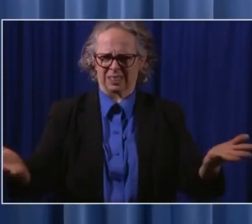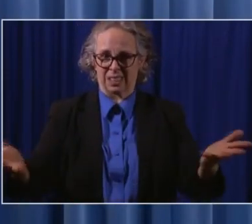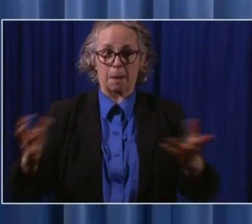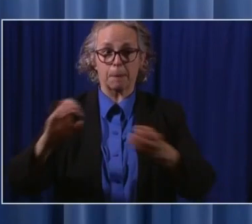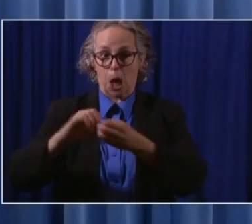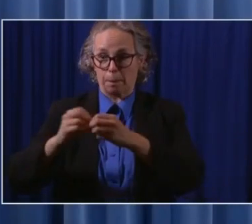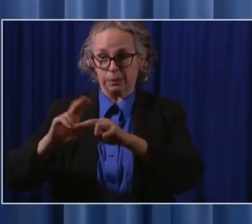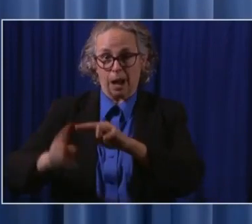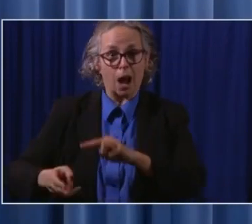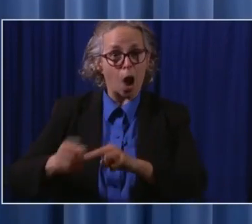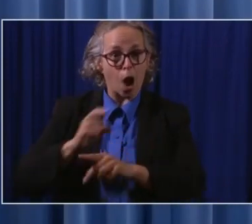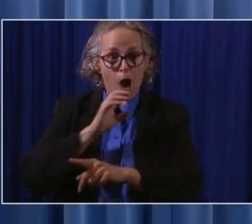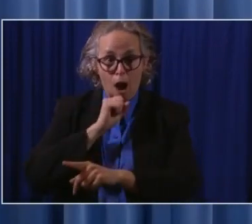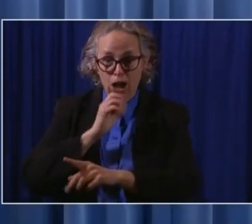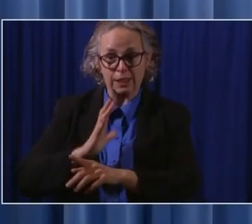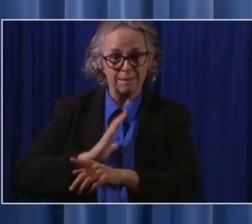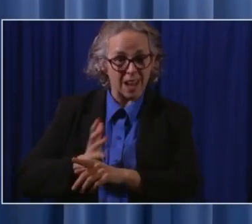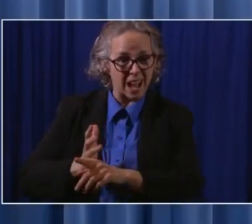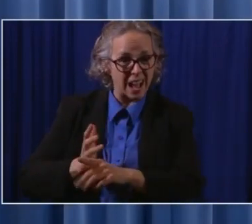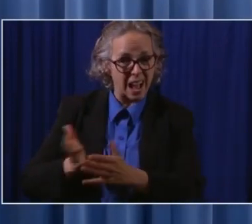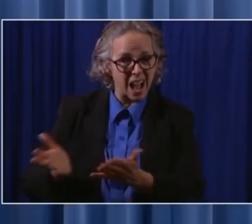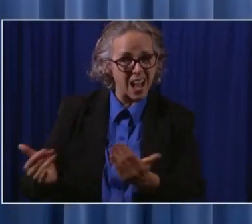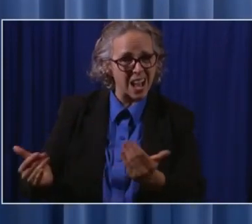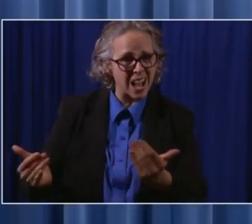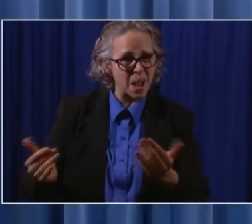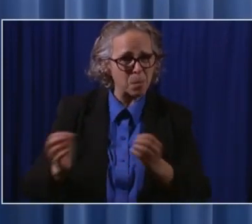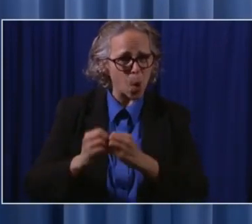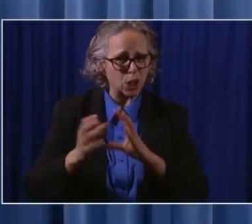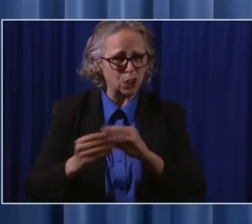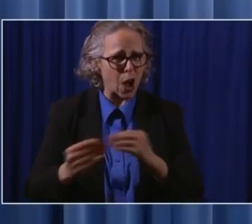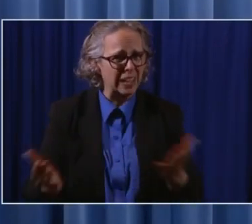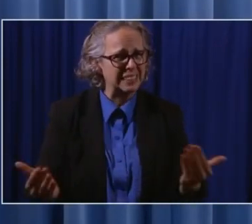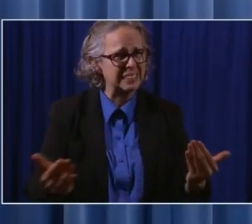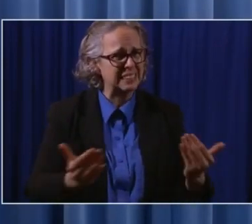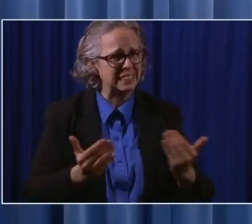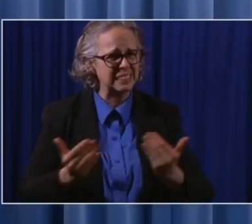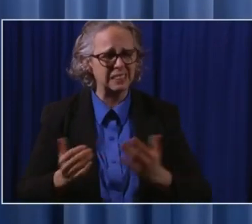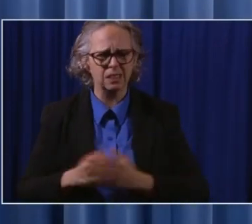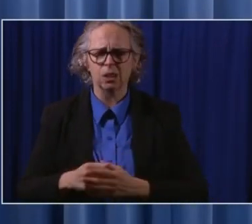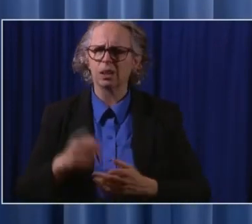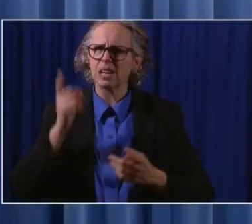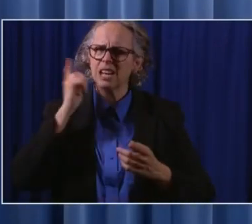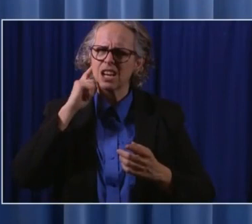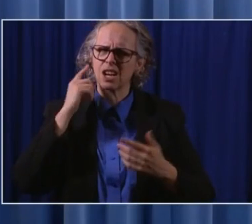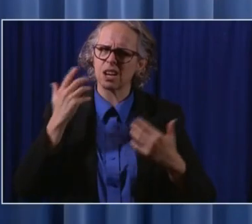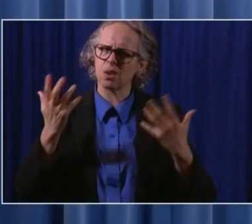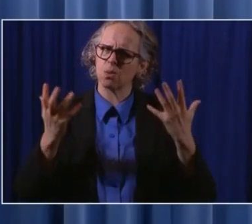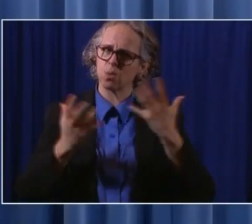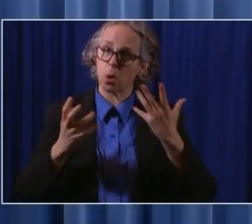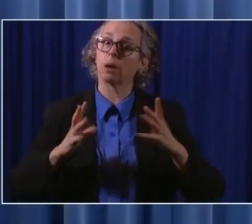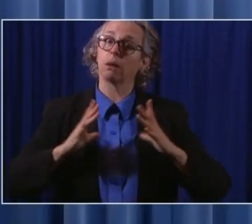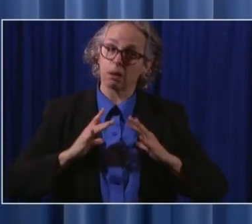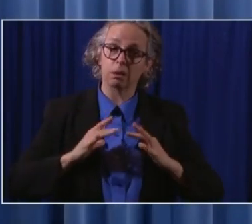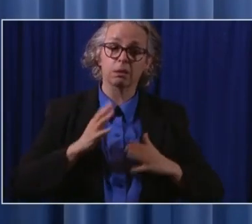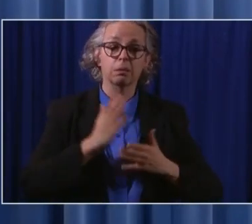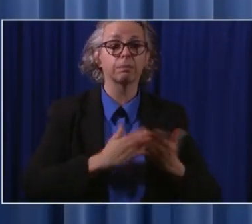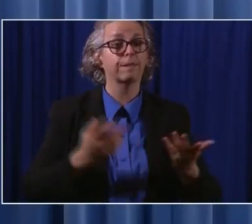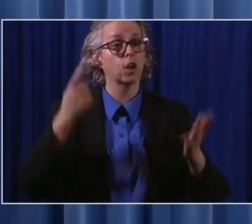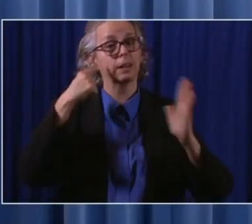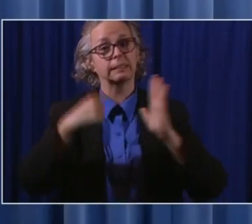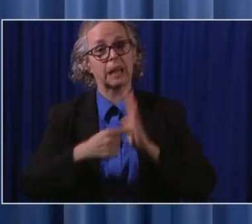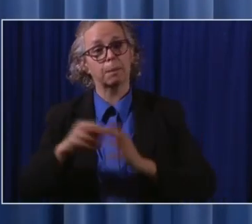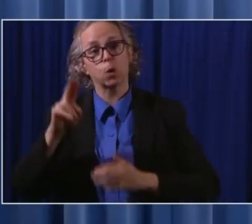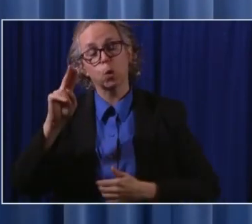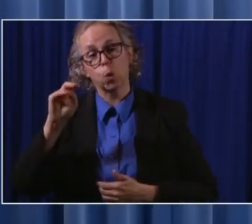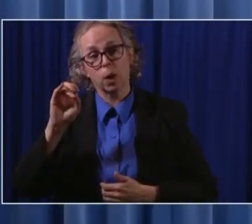Here's a snapshot of what they've told us. And so a lot of people doing some great work out there. In Union and Clark counties, they're seeing better